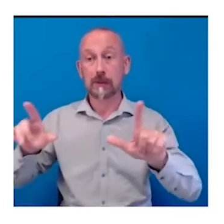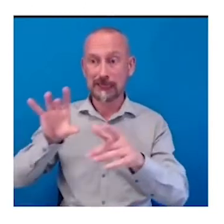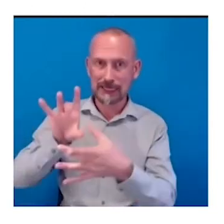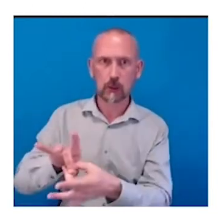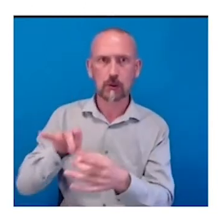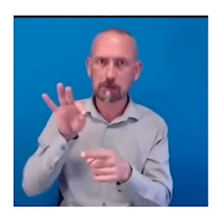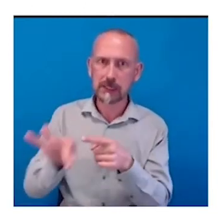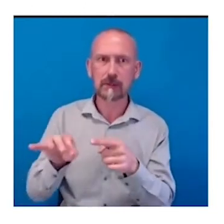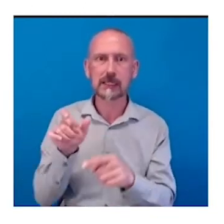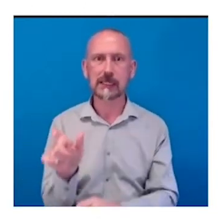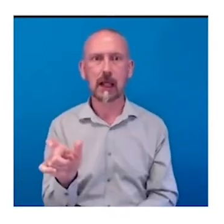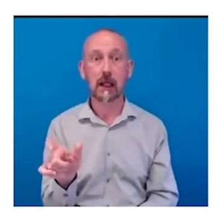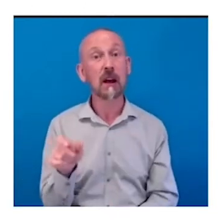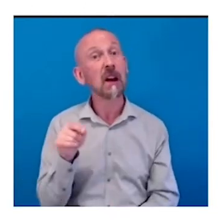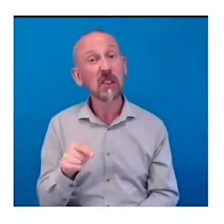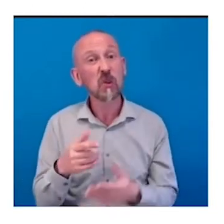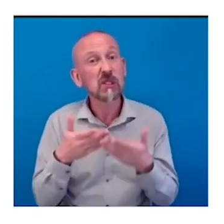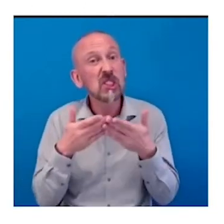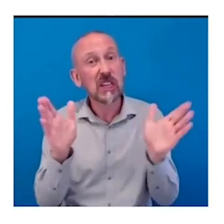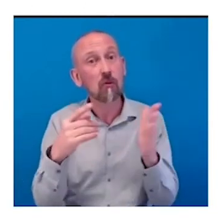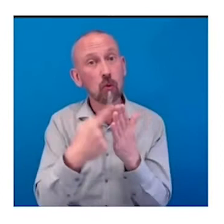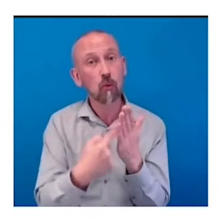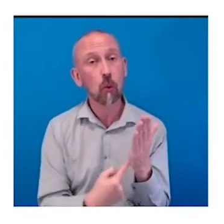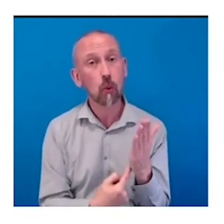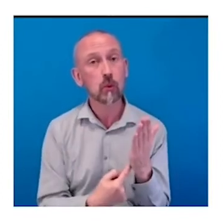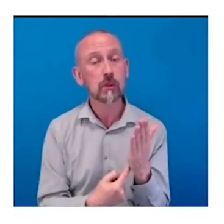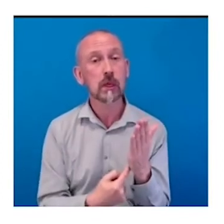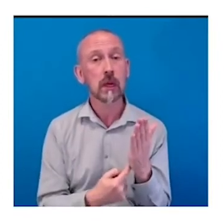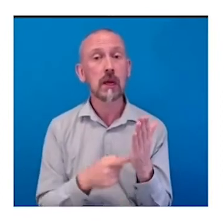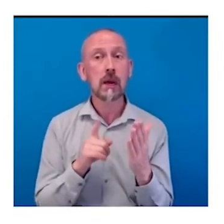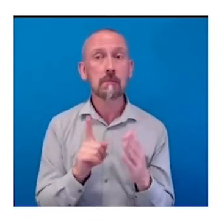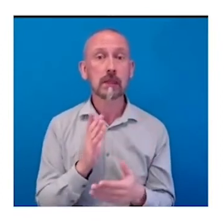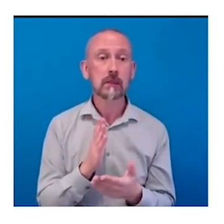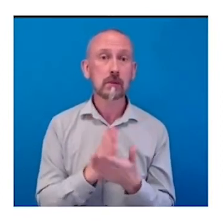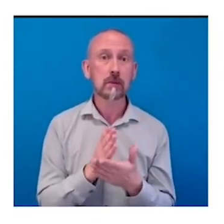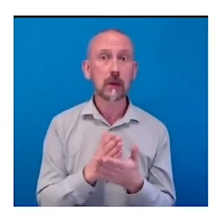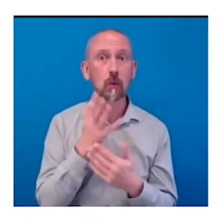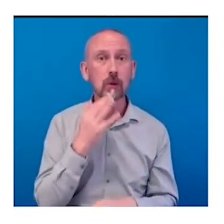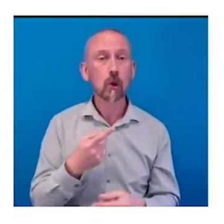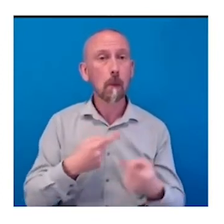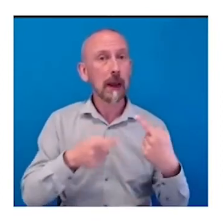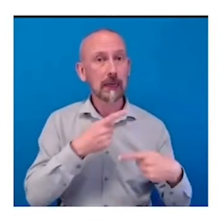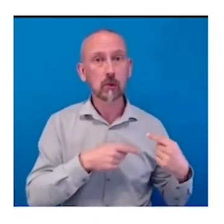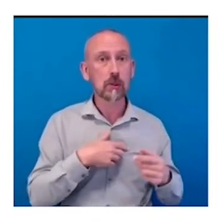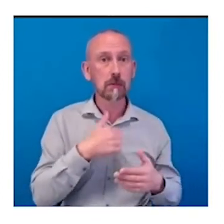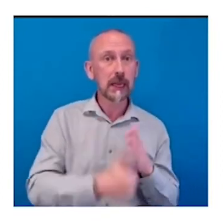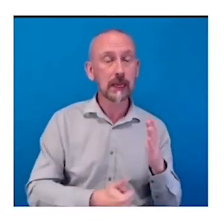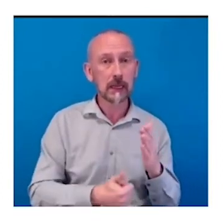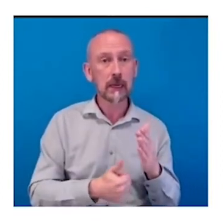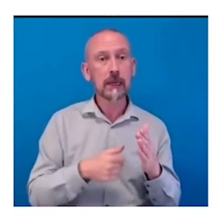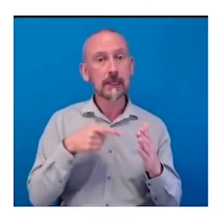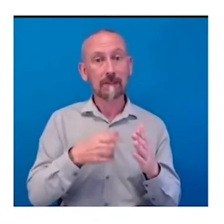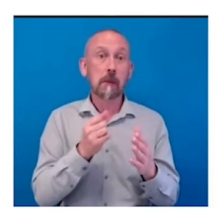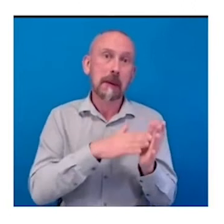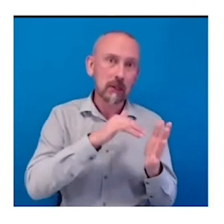So they're just general rules that are out there, but actually we went back to the beginning of the conversation here with there is Microsoft Office and Google